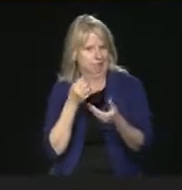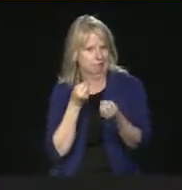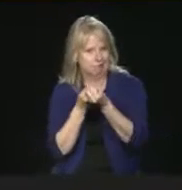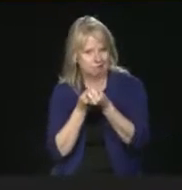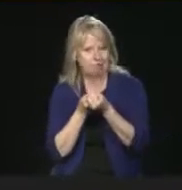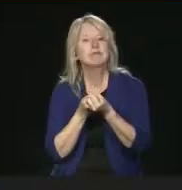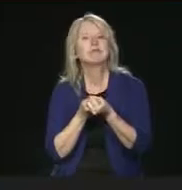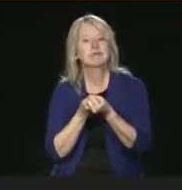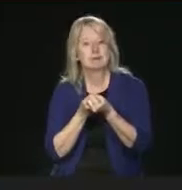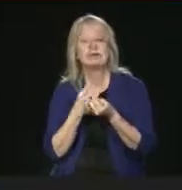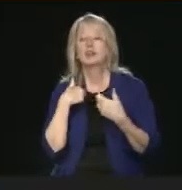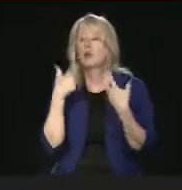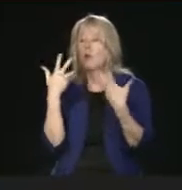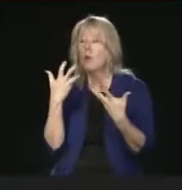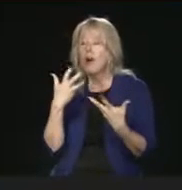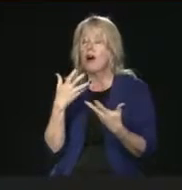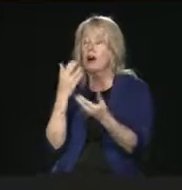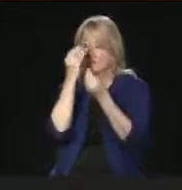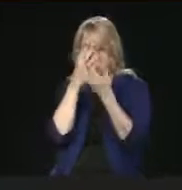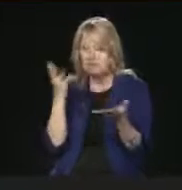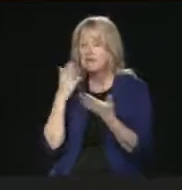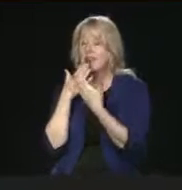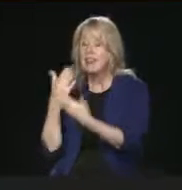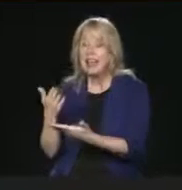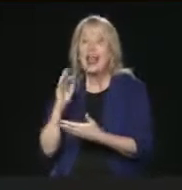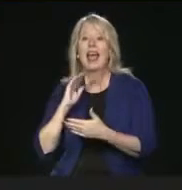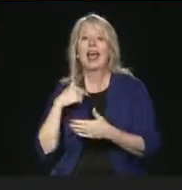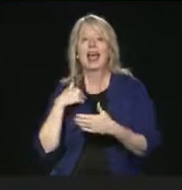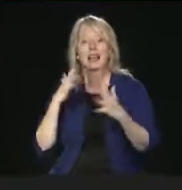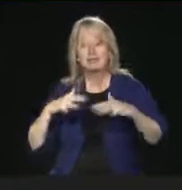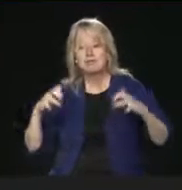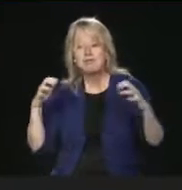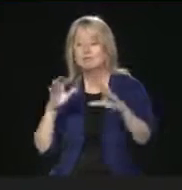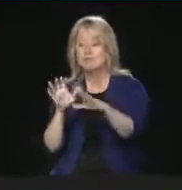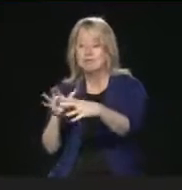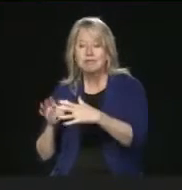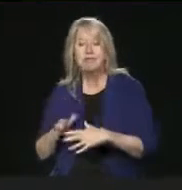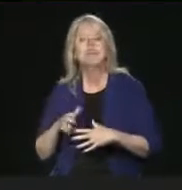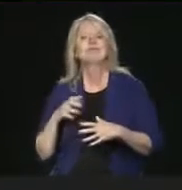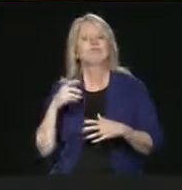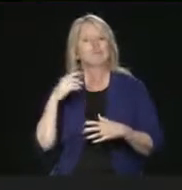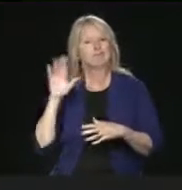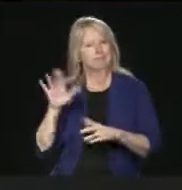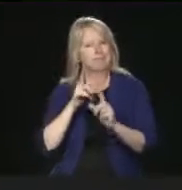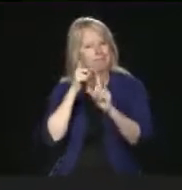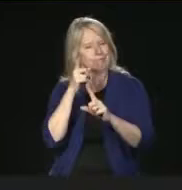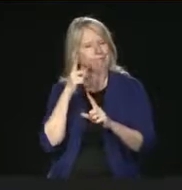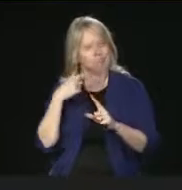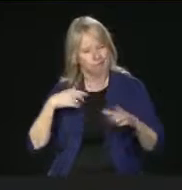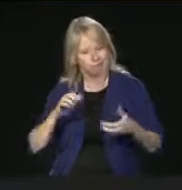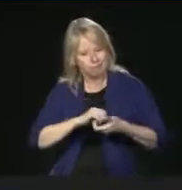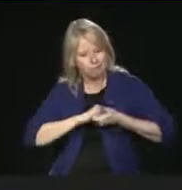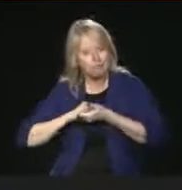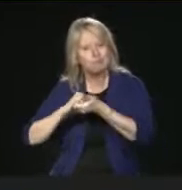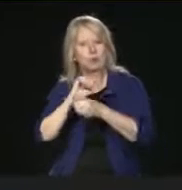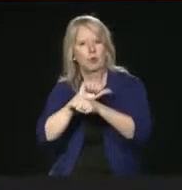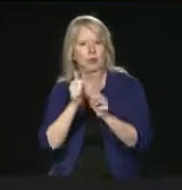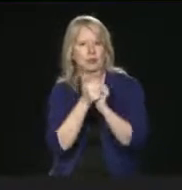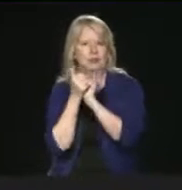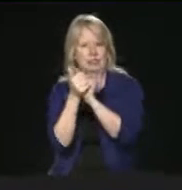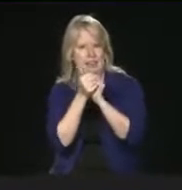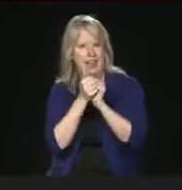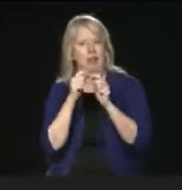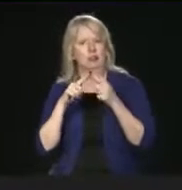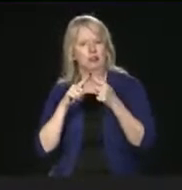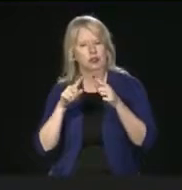House leaders for their cooperation and the members of the opposition for their efforts as we work together to slow the spread of this